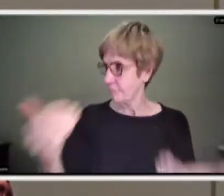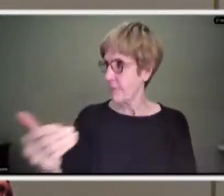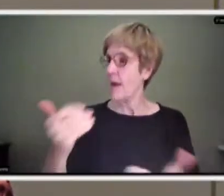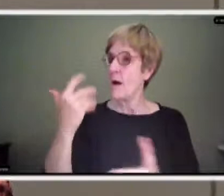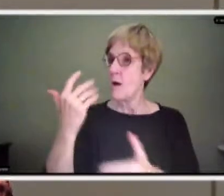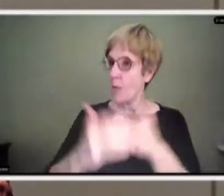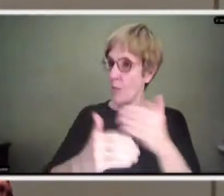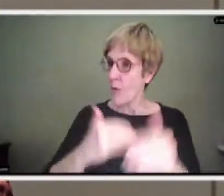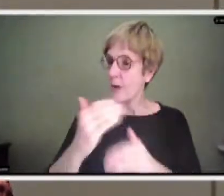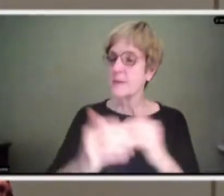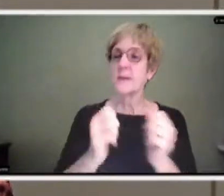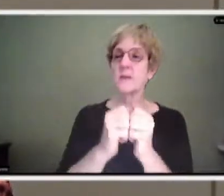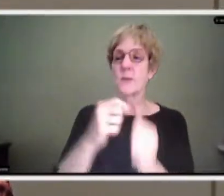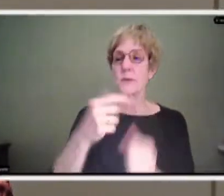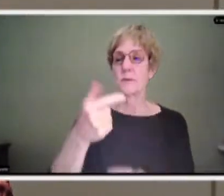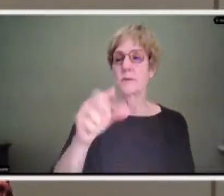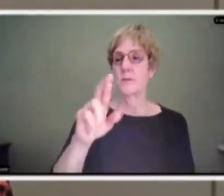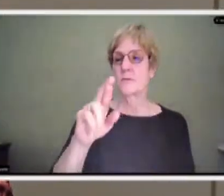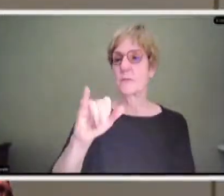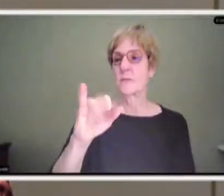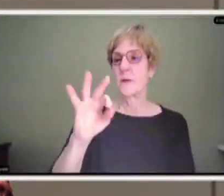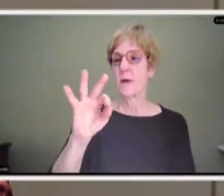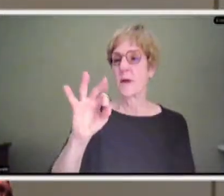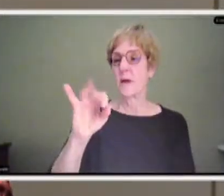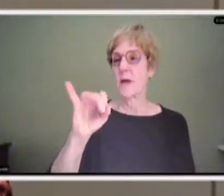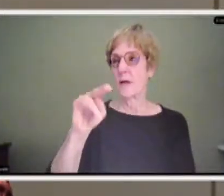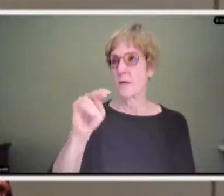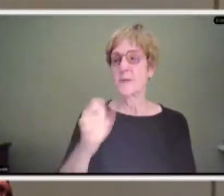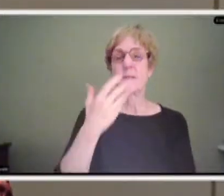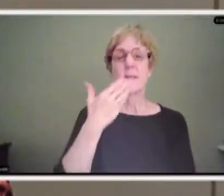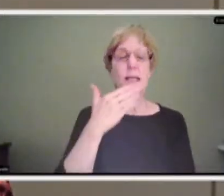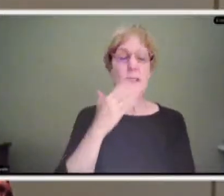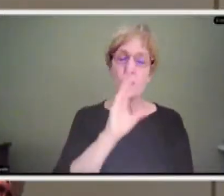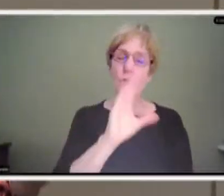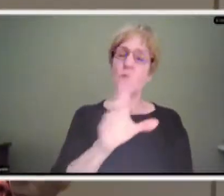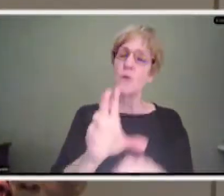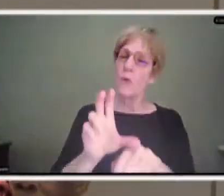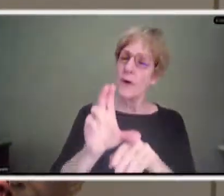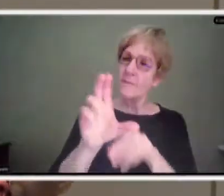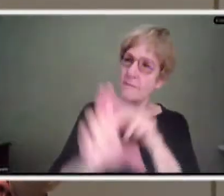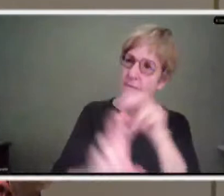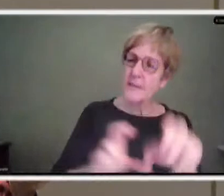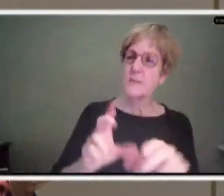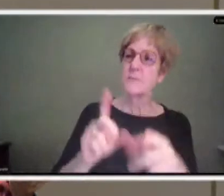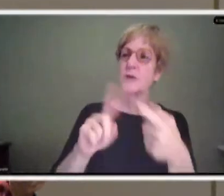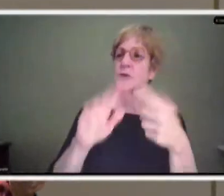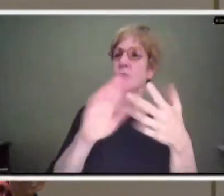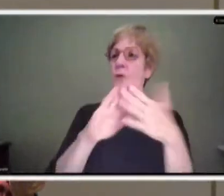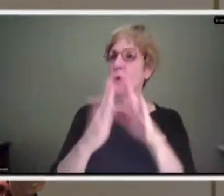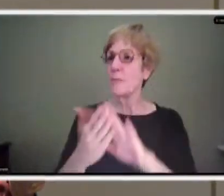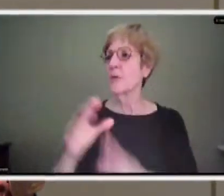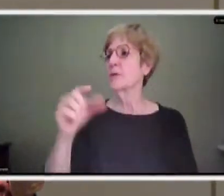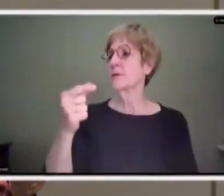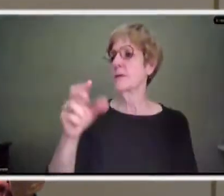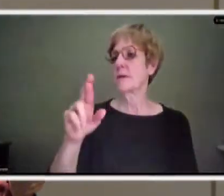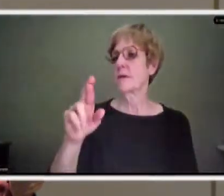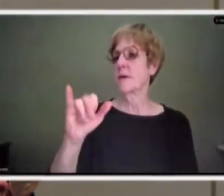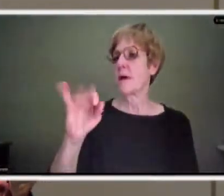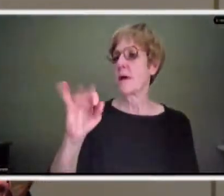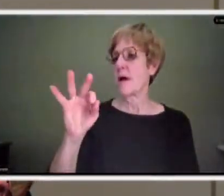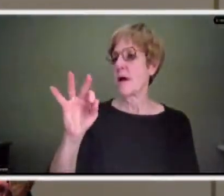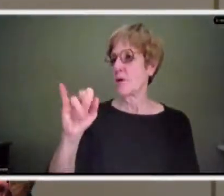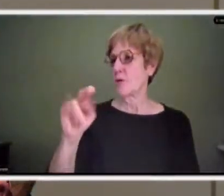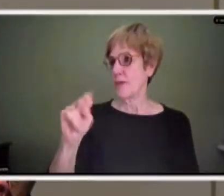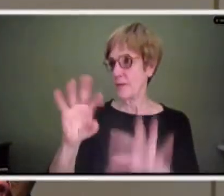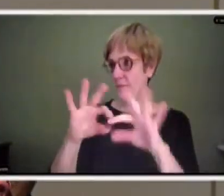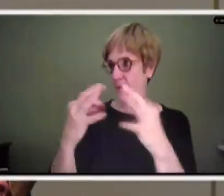the Griffins. And thank you for your investment in the community as well, to the Griffin family. But I am hopeful